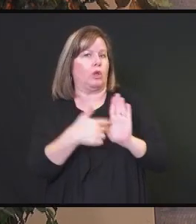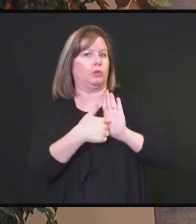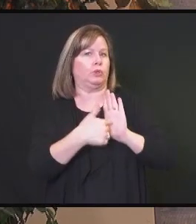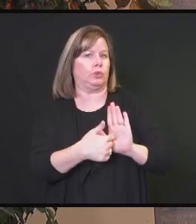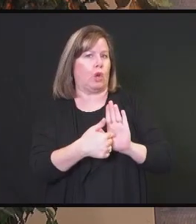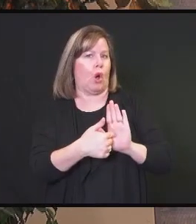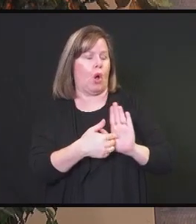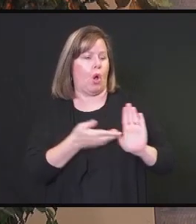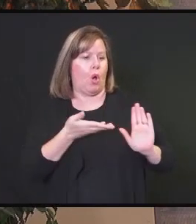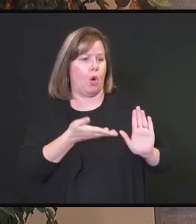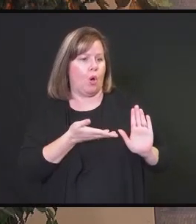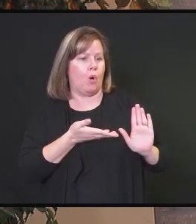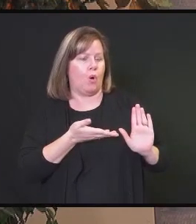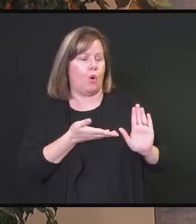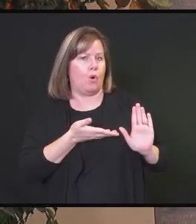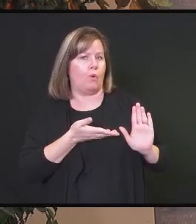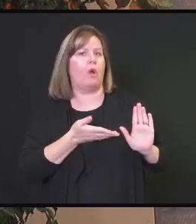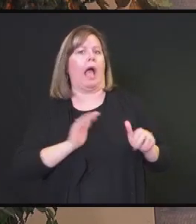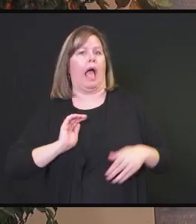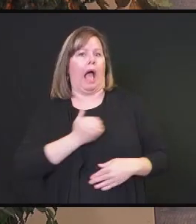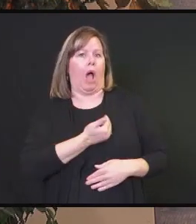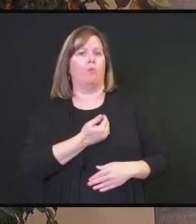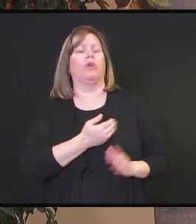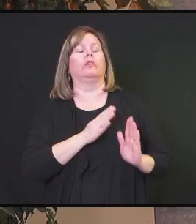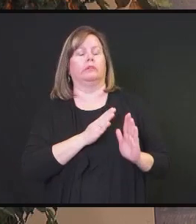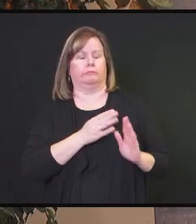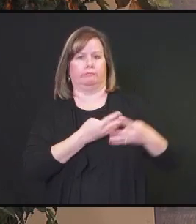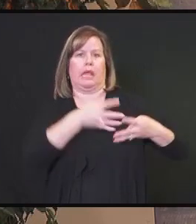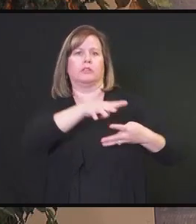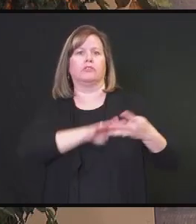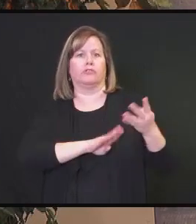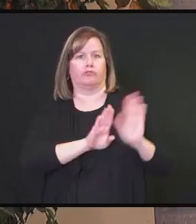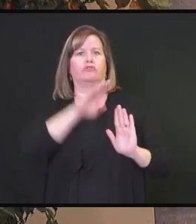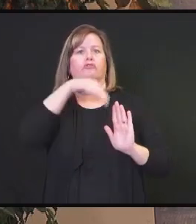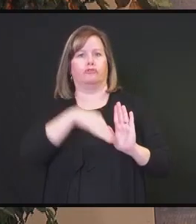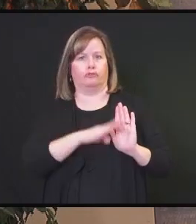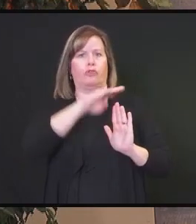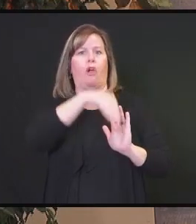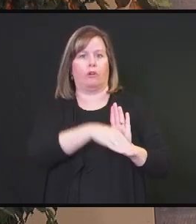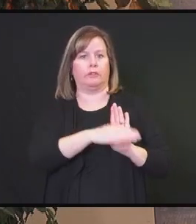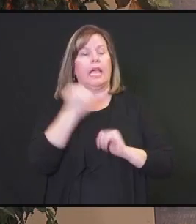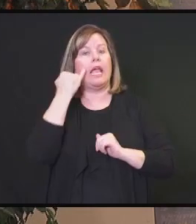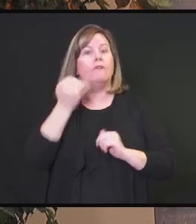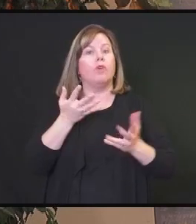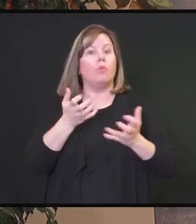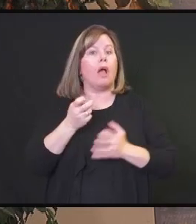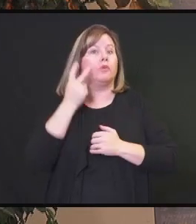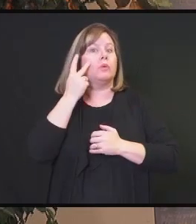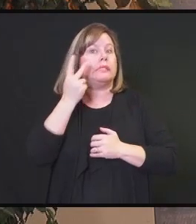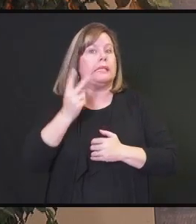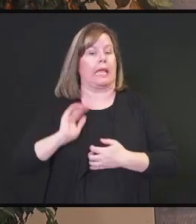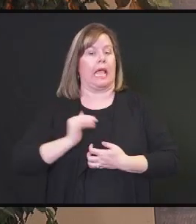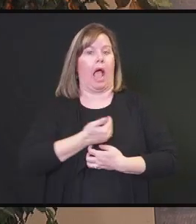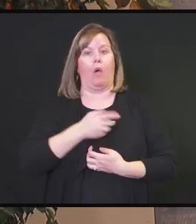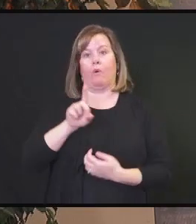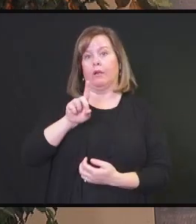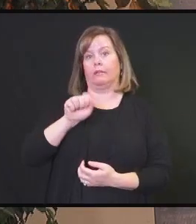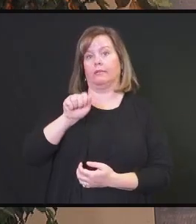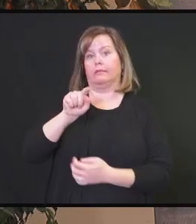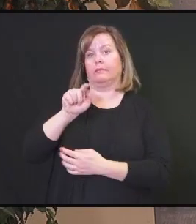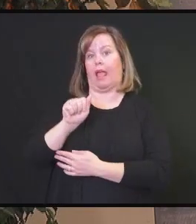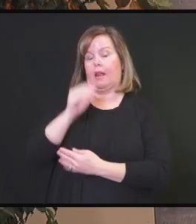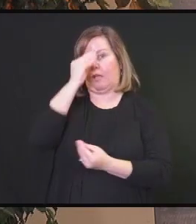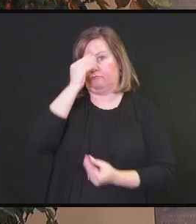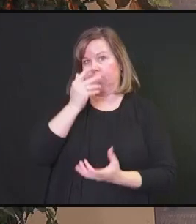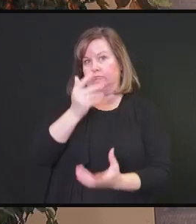the modeling websites. Here in this corner, if you're interested in looking at the modeling data that we have and what other